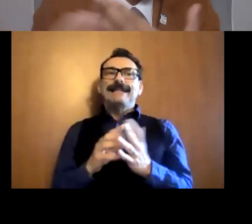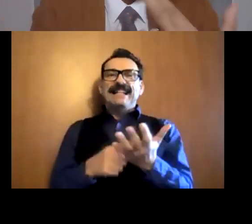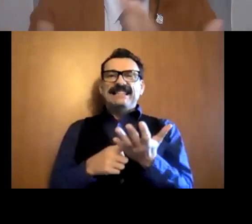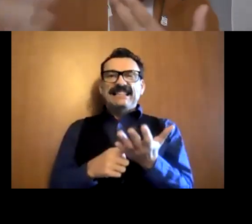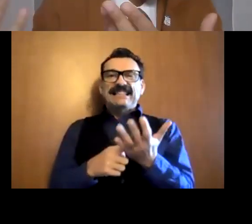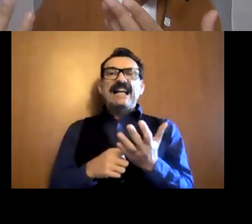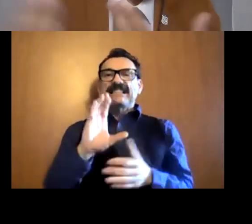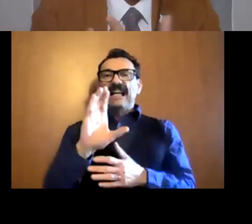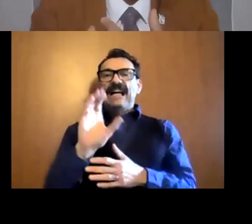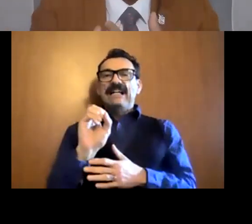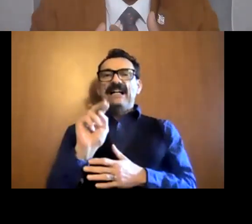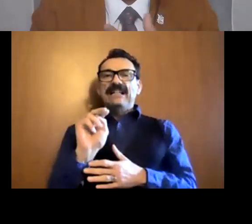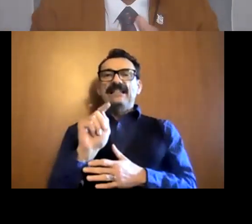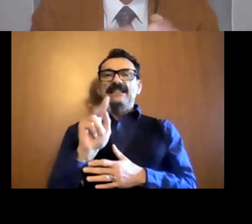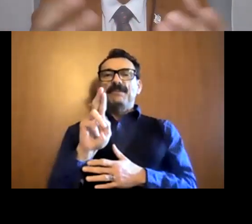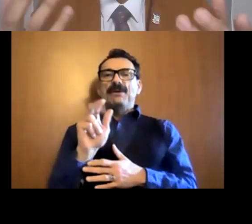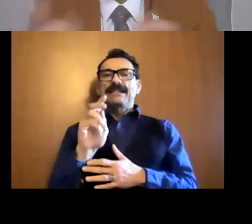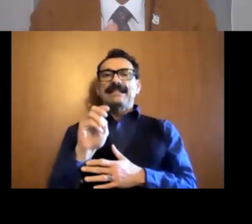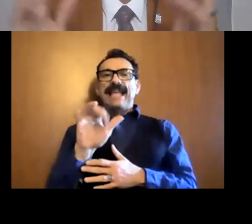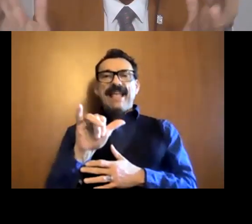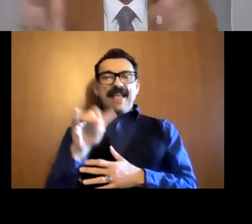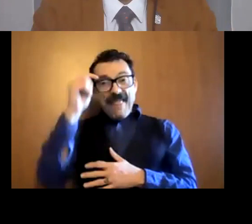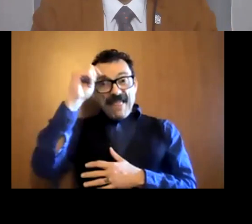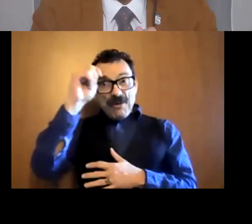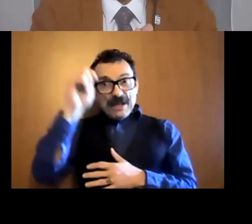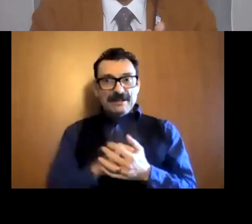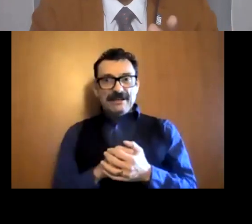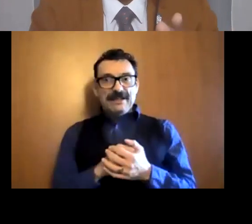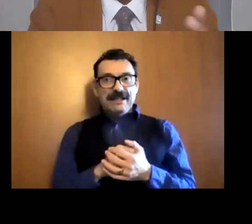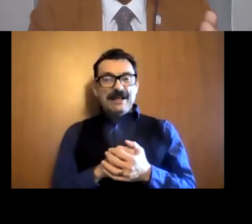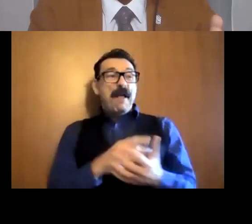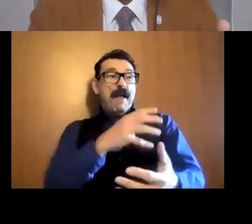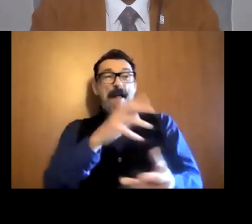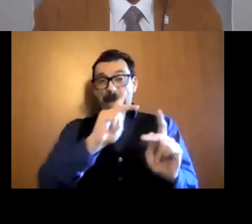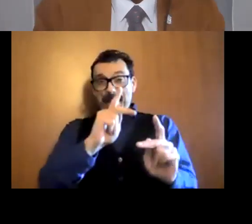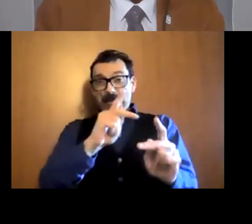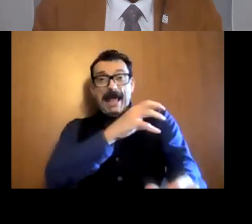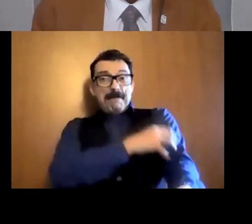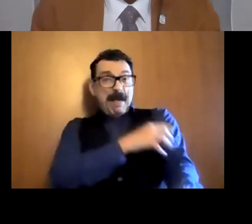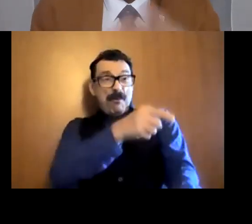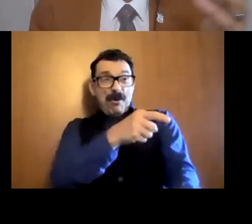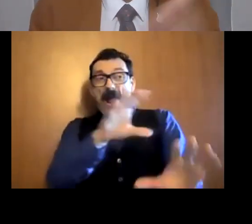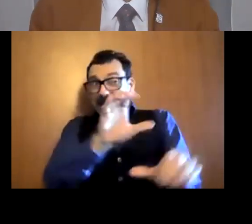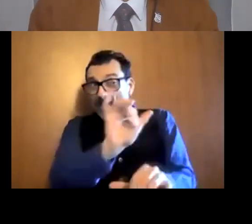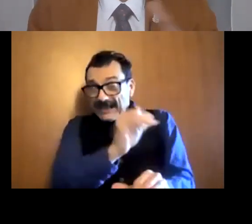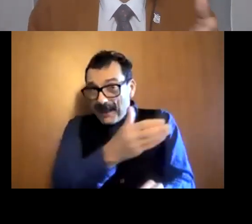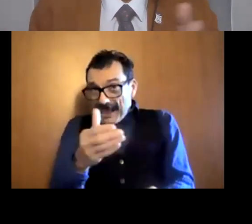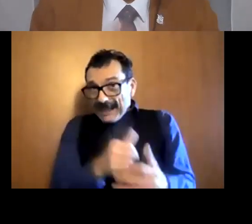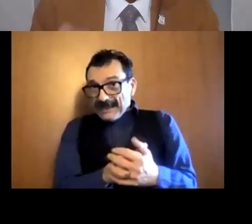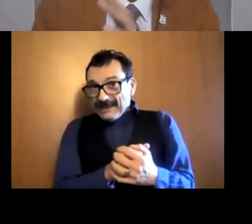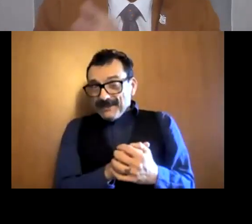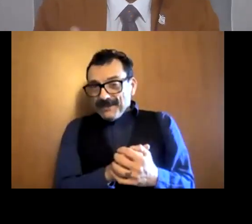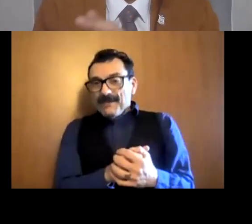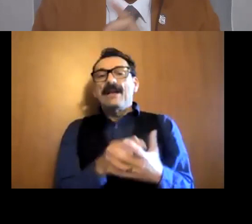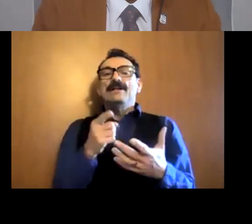power doing the same thing? That being said, um, there are a lot of issues